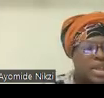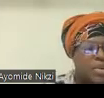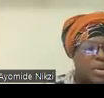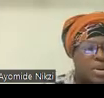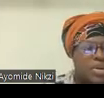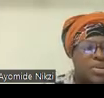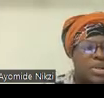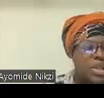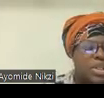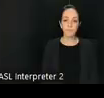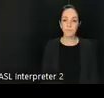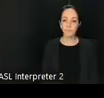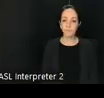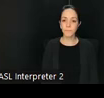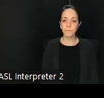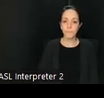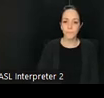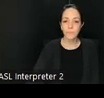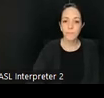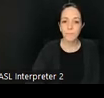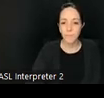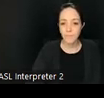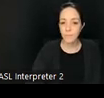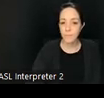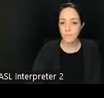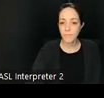And then we'll go move on back to.